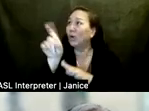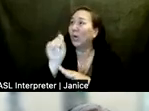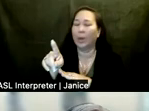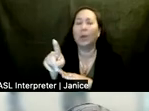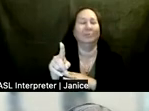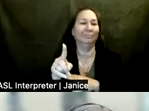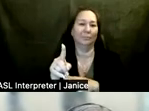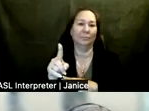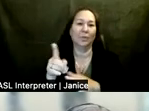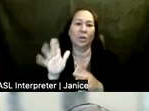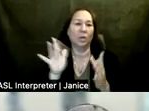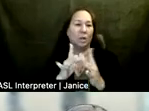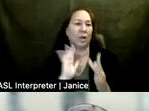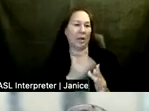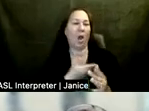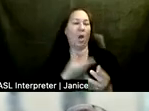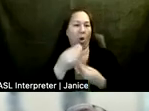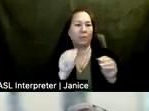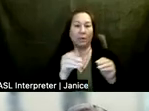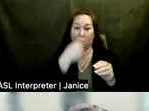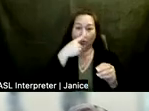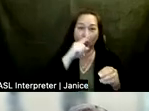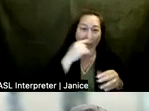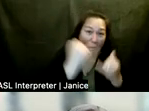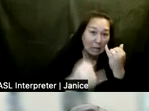our office. Monique, if you can switch to the last slide.